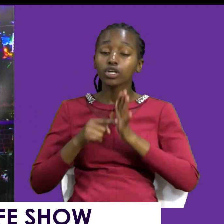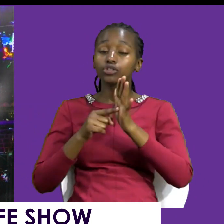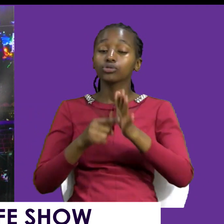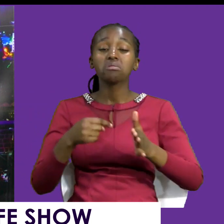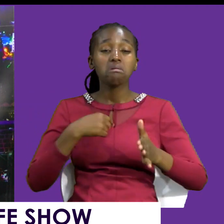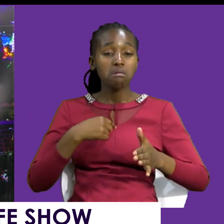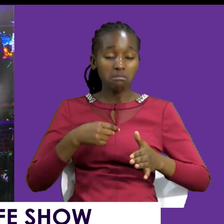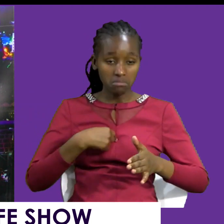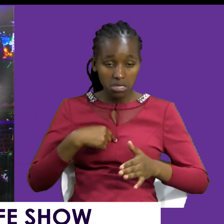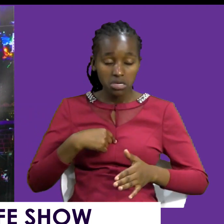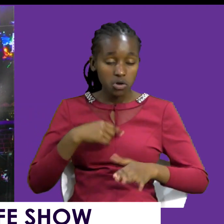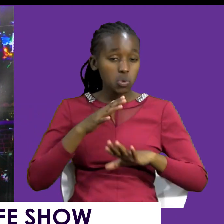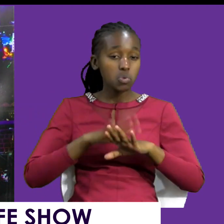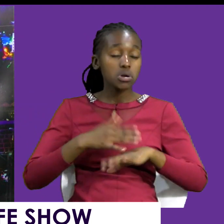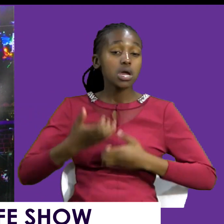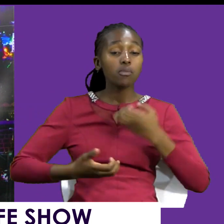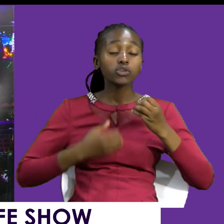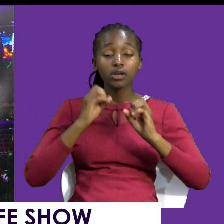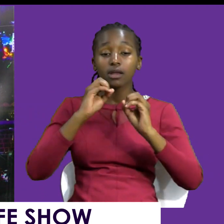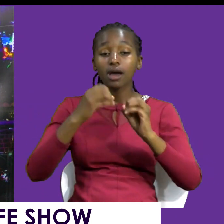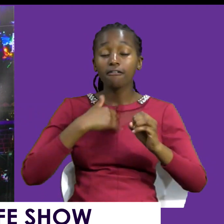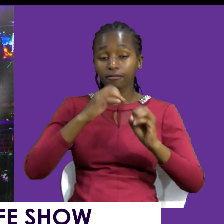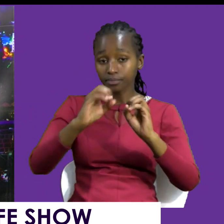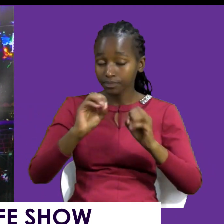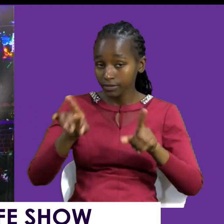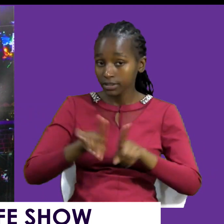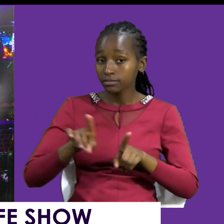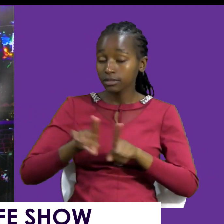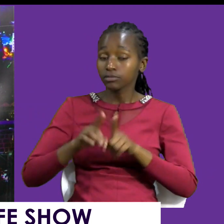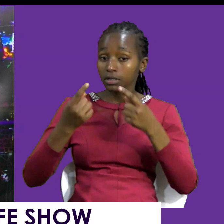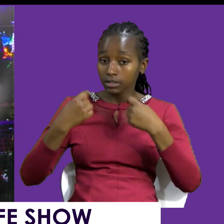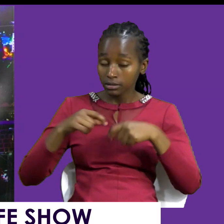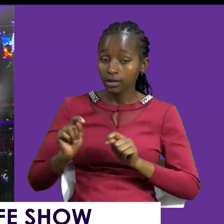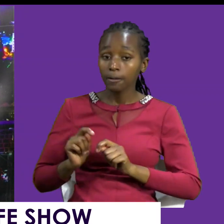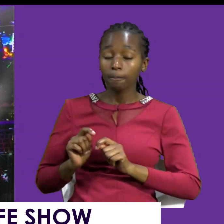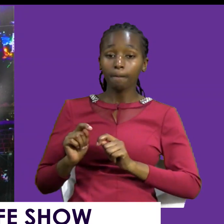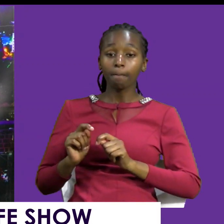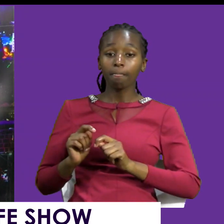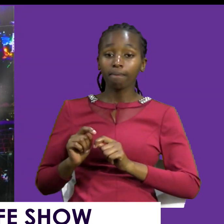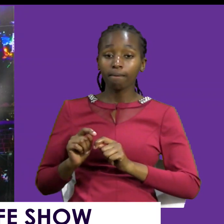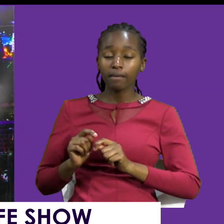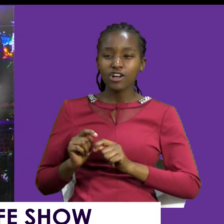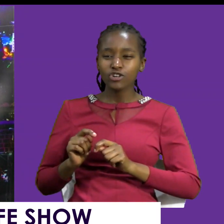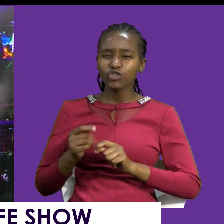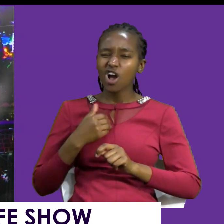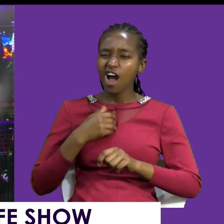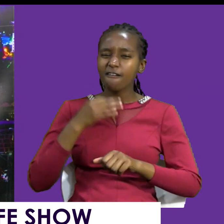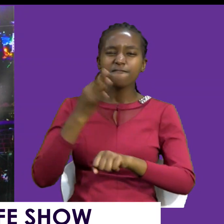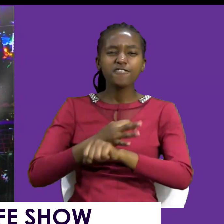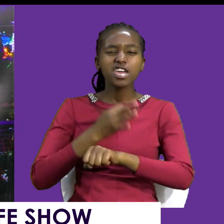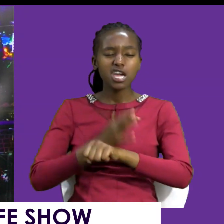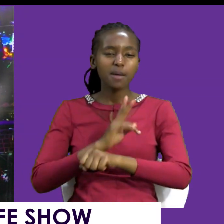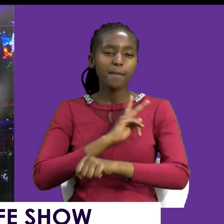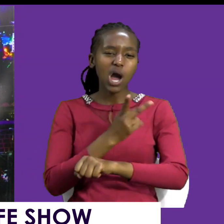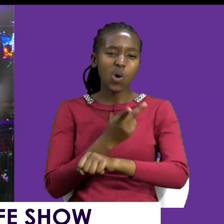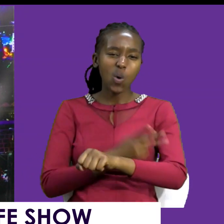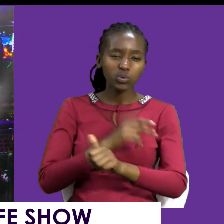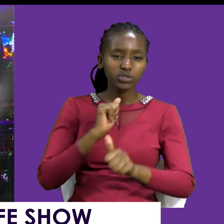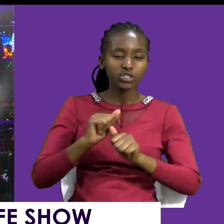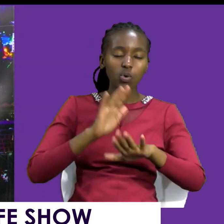emotion on the inside of you. It brings in some false power to you, some